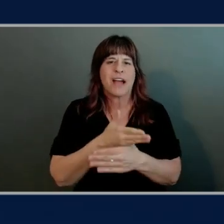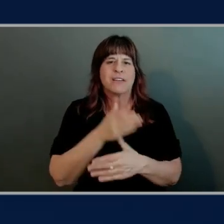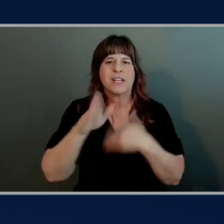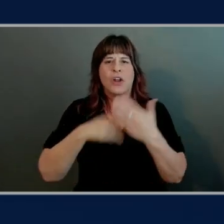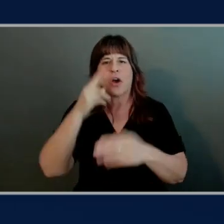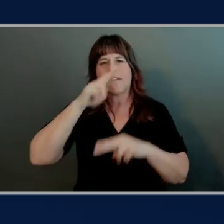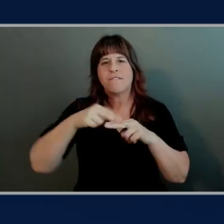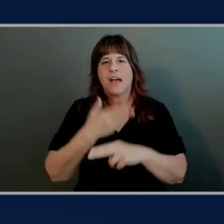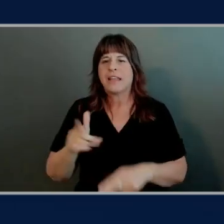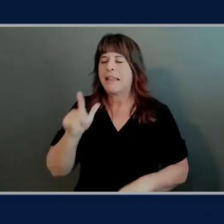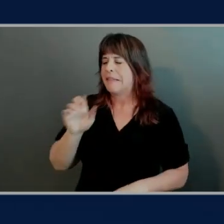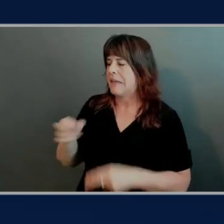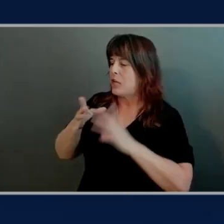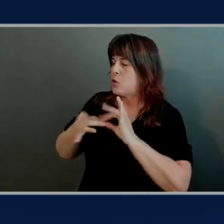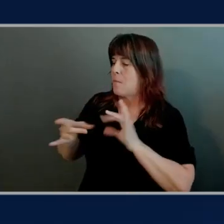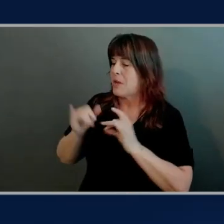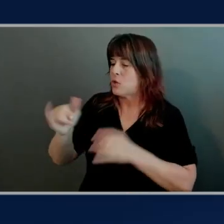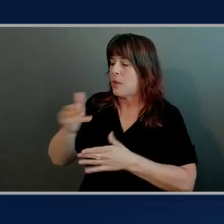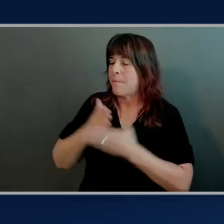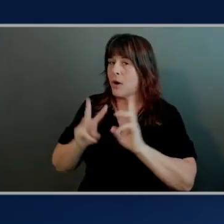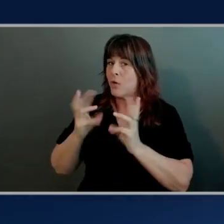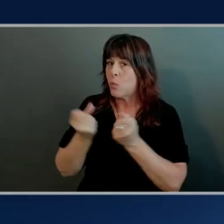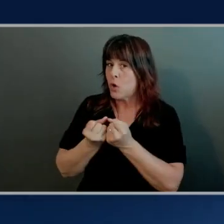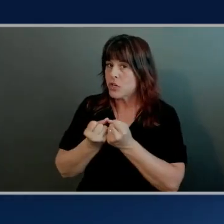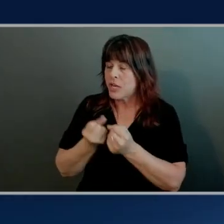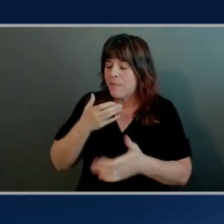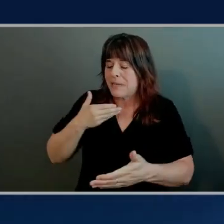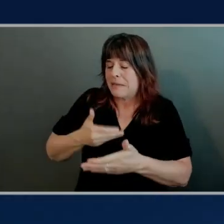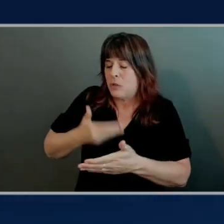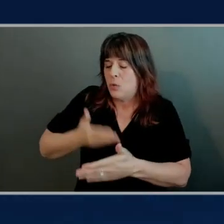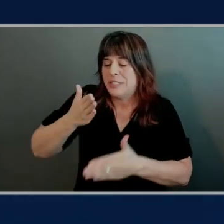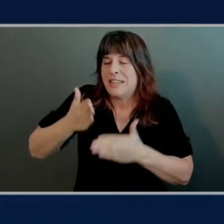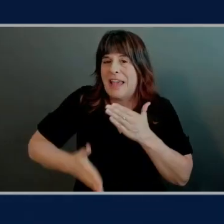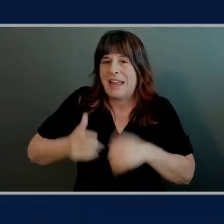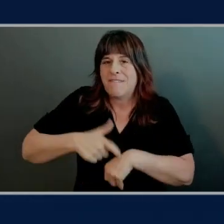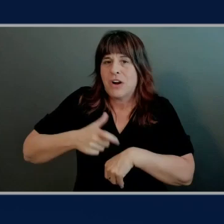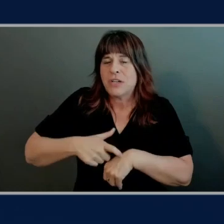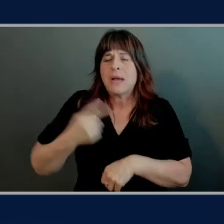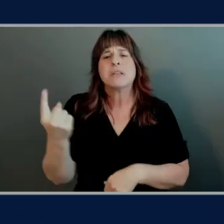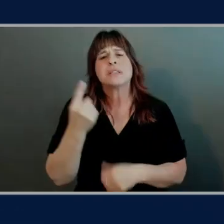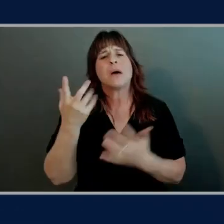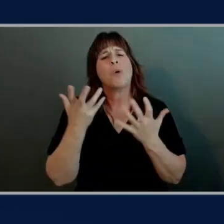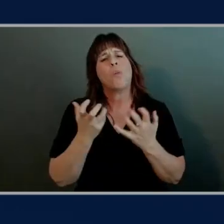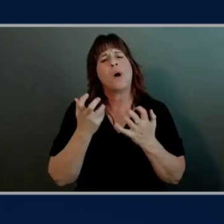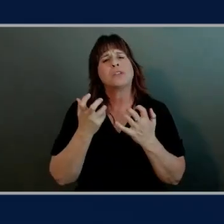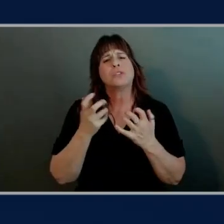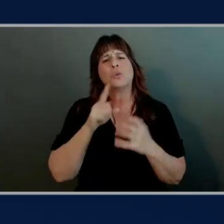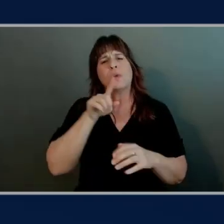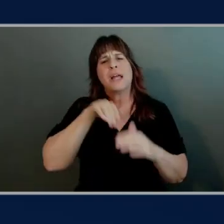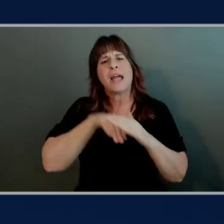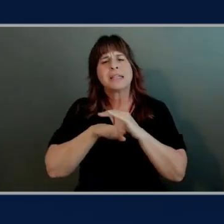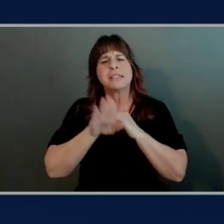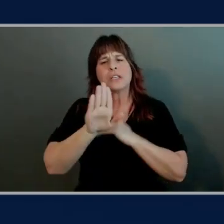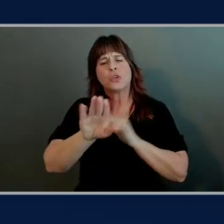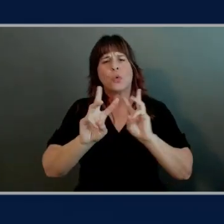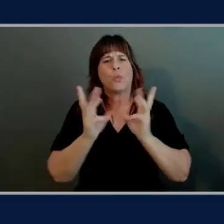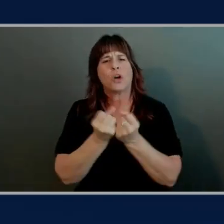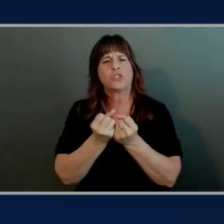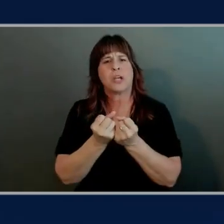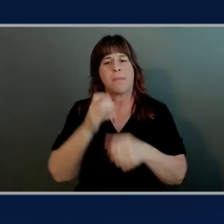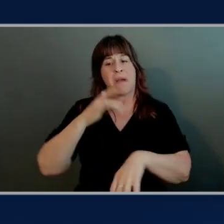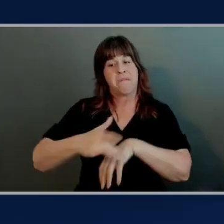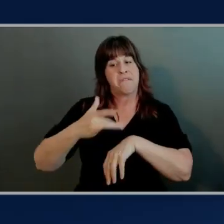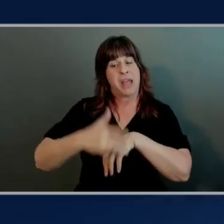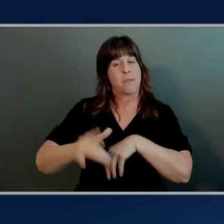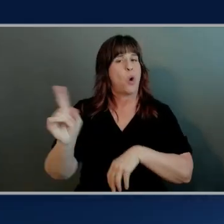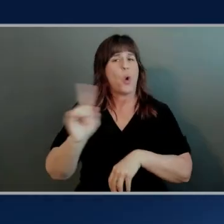Lee, you mentioned this was part of a workshop. We're coming to the end of our time here. If someone wants to go and get access to this workshop, is it available, or where